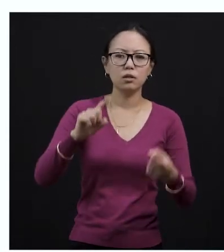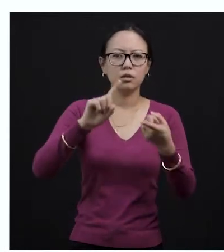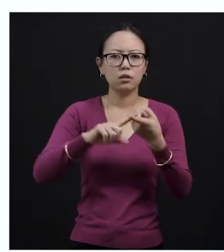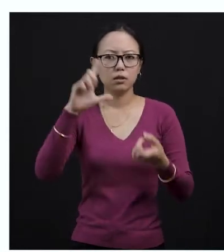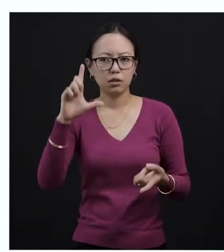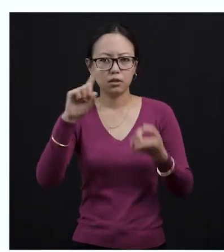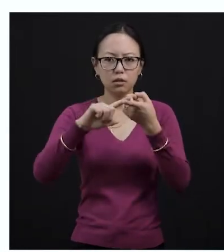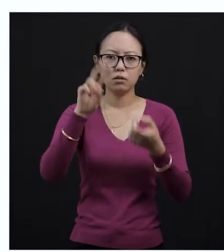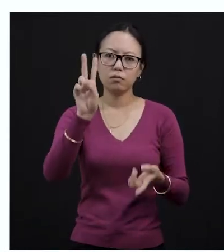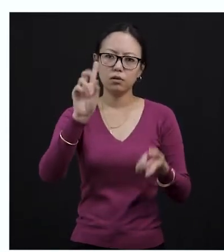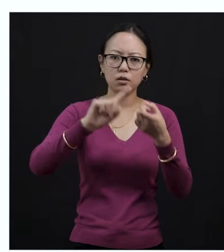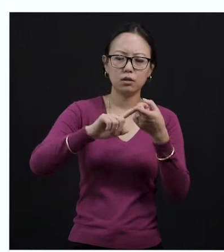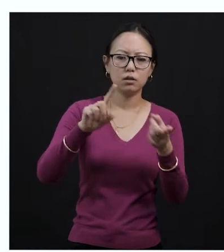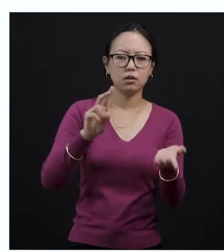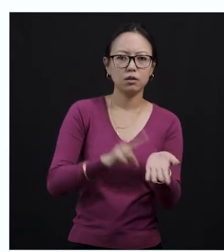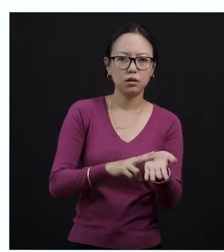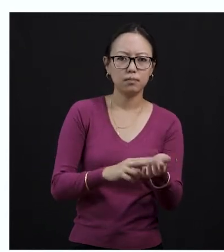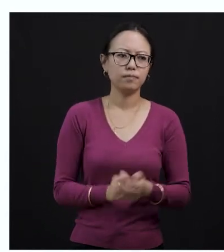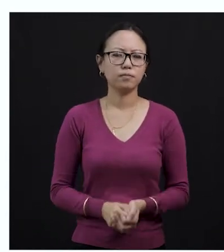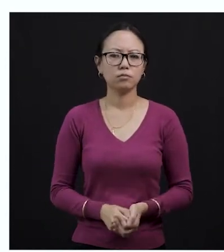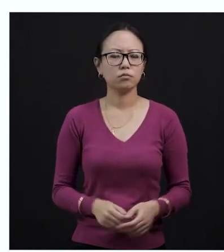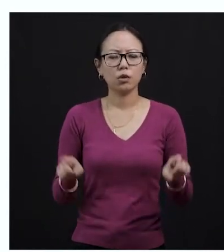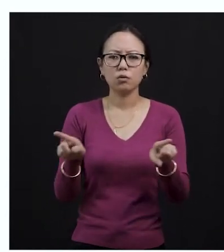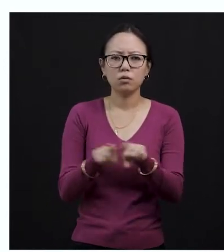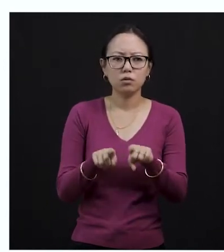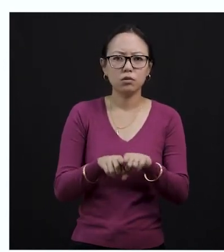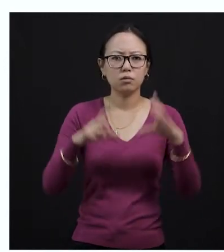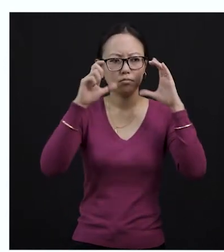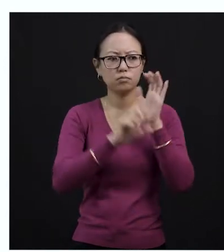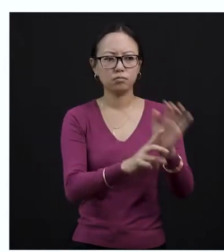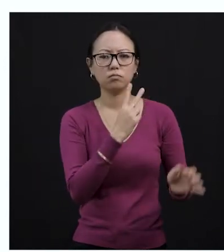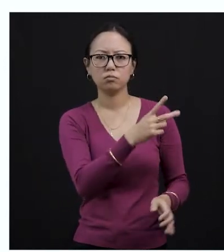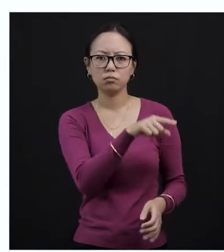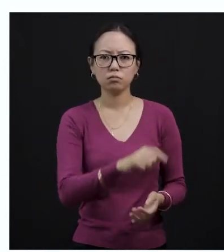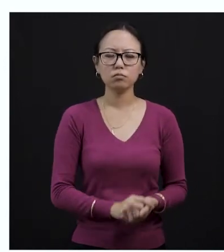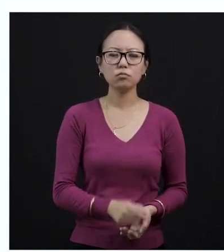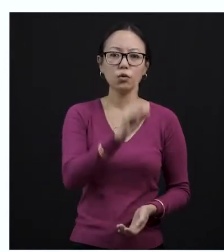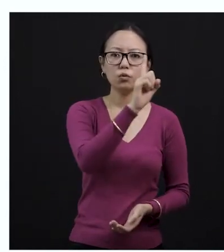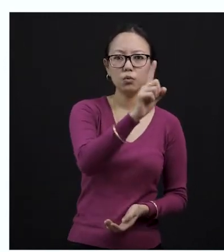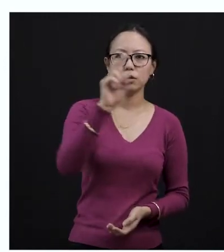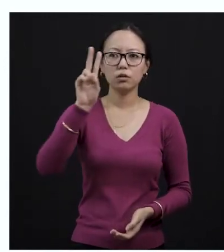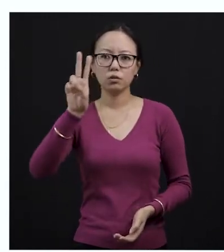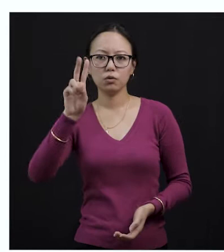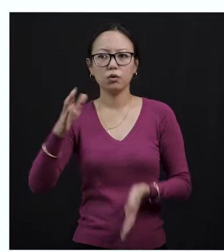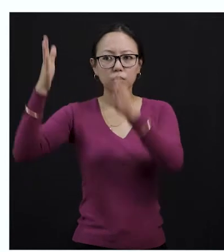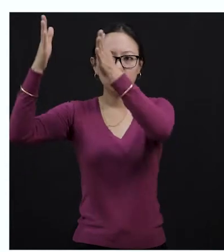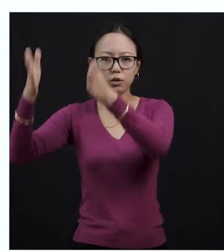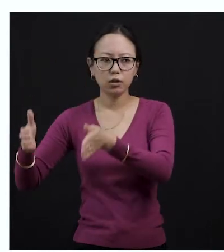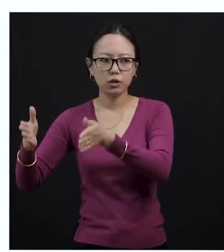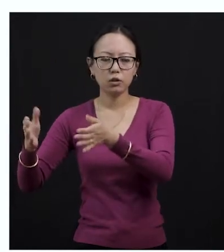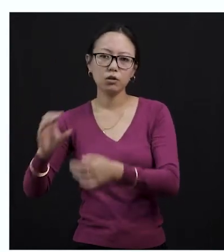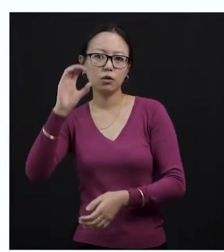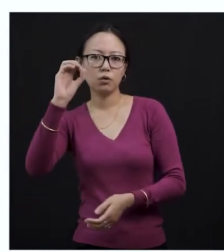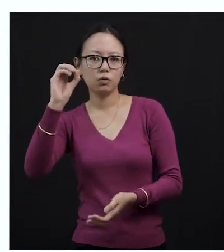12, if you look at this number 1, it is at tens place. If you look at the number 2,